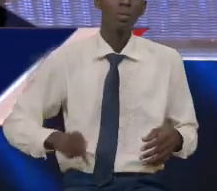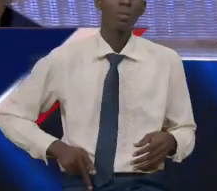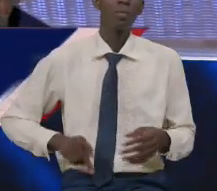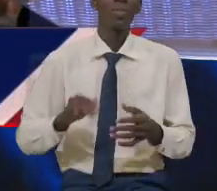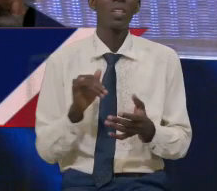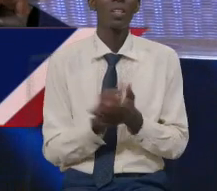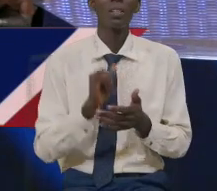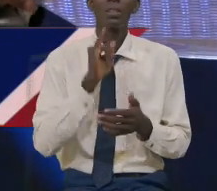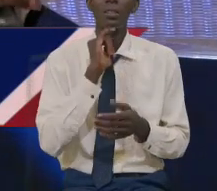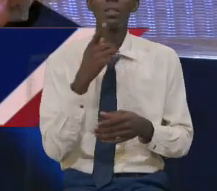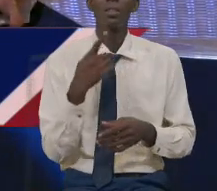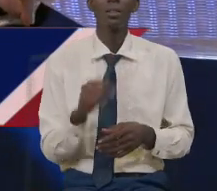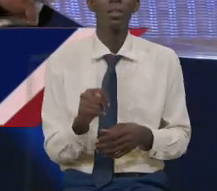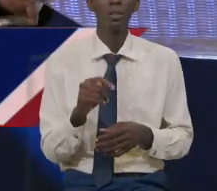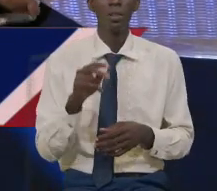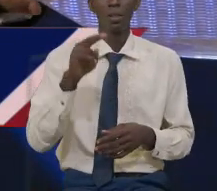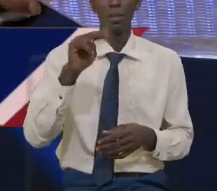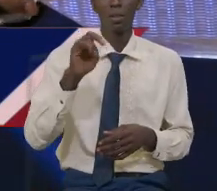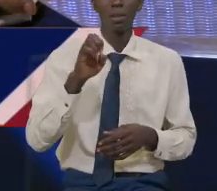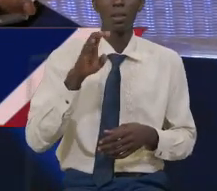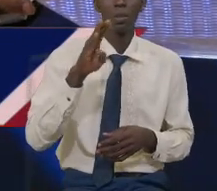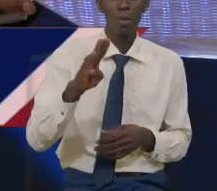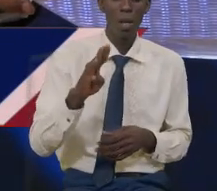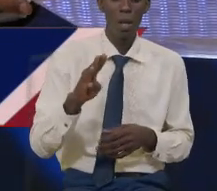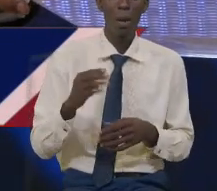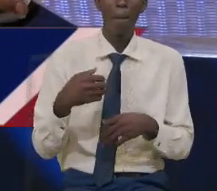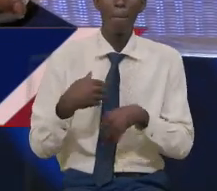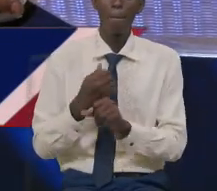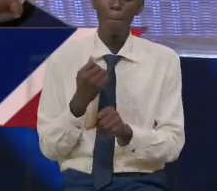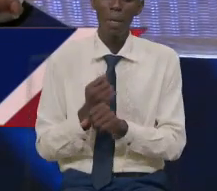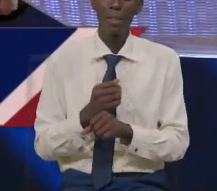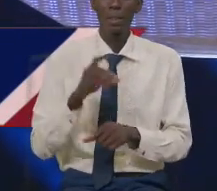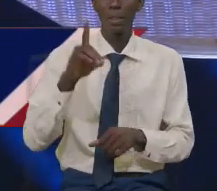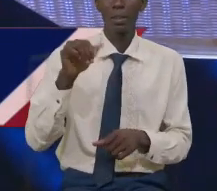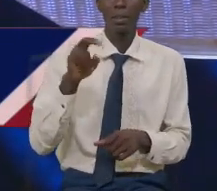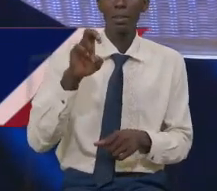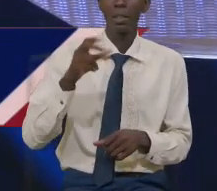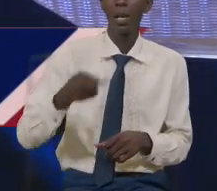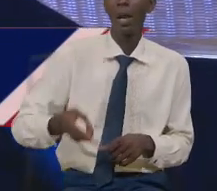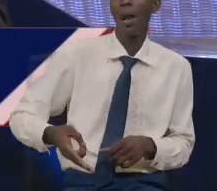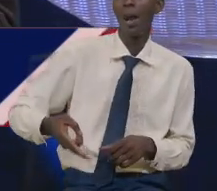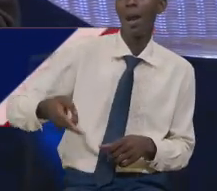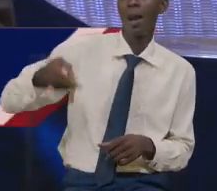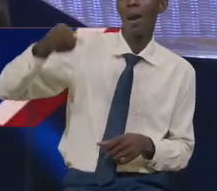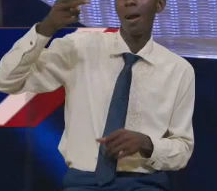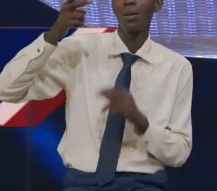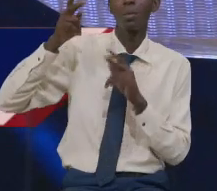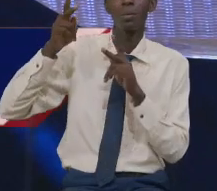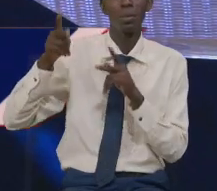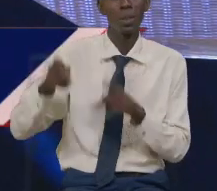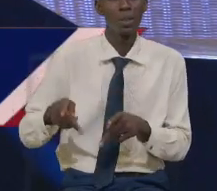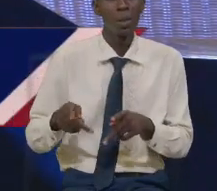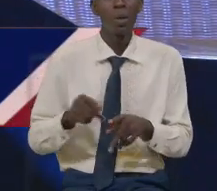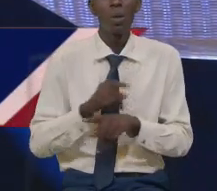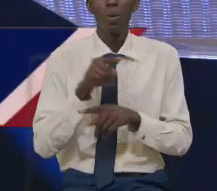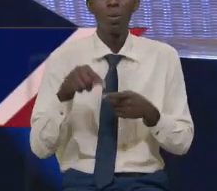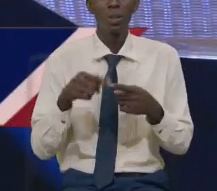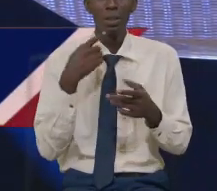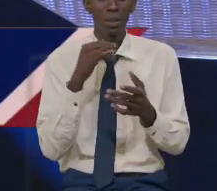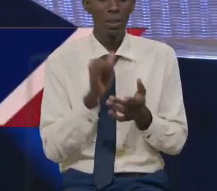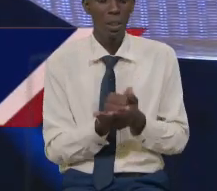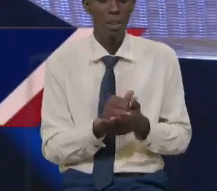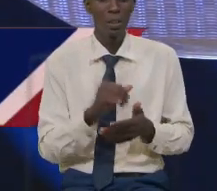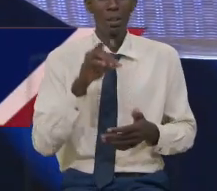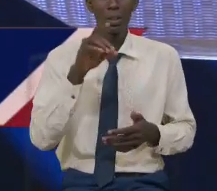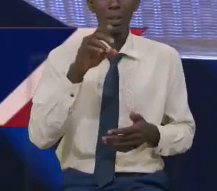like Nebuchadnezzar, made Daniel a high person. But you know, when it says Nebuchadnezzar conquered